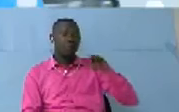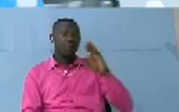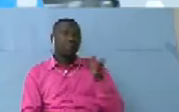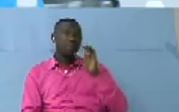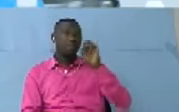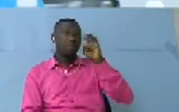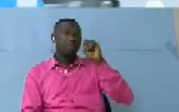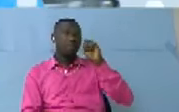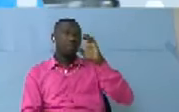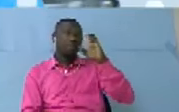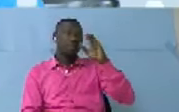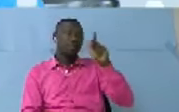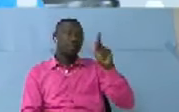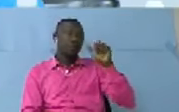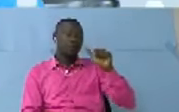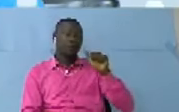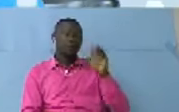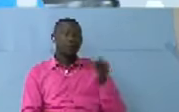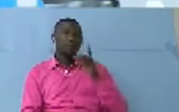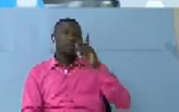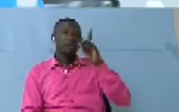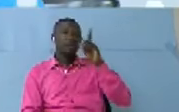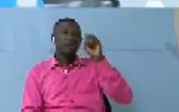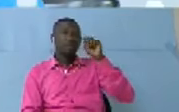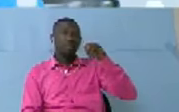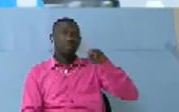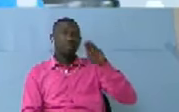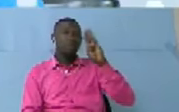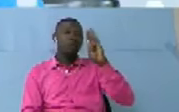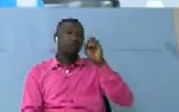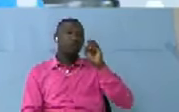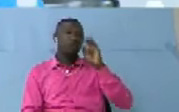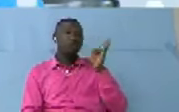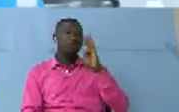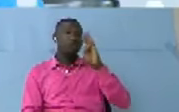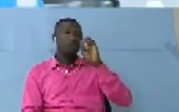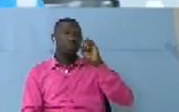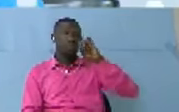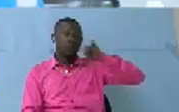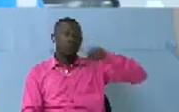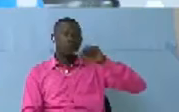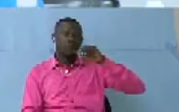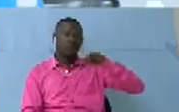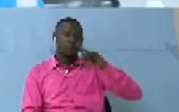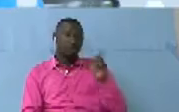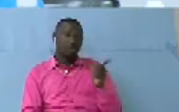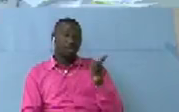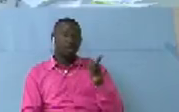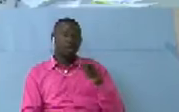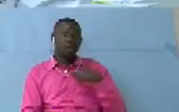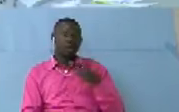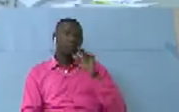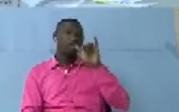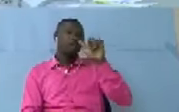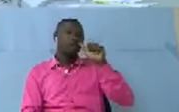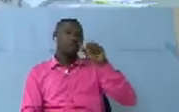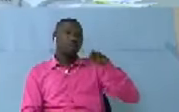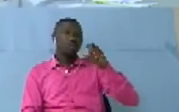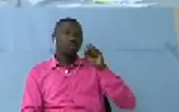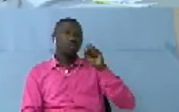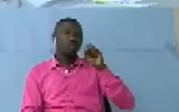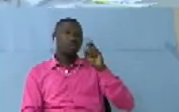the mobile force and Yamundau Gay, that they would even castrate me. So in a sense you were telling